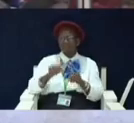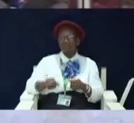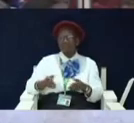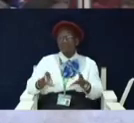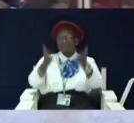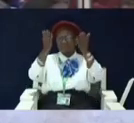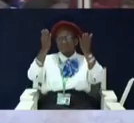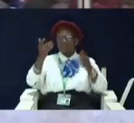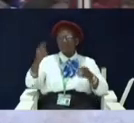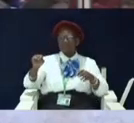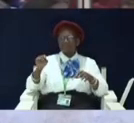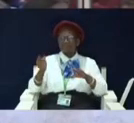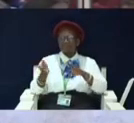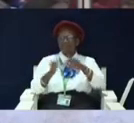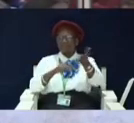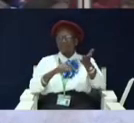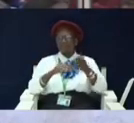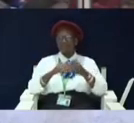Like